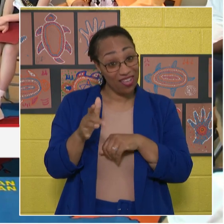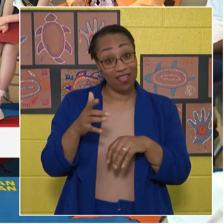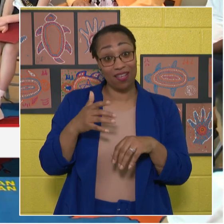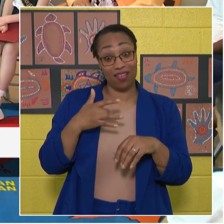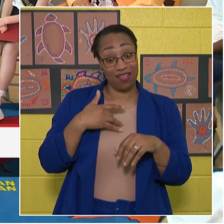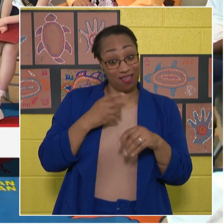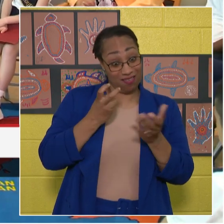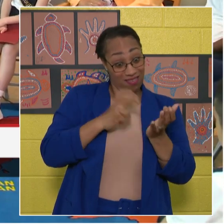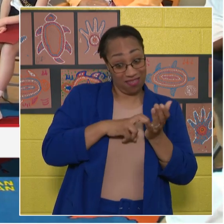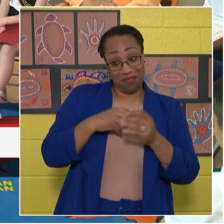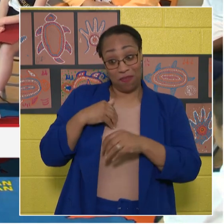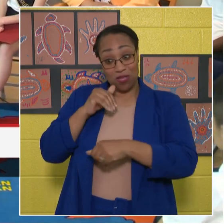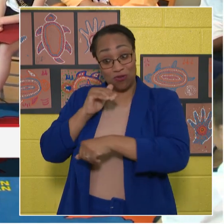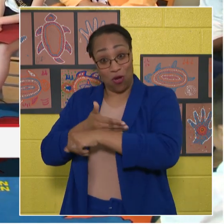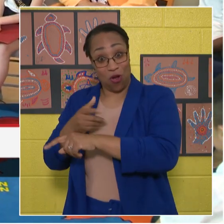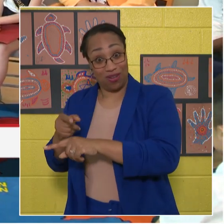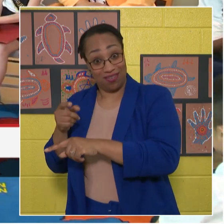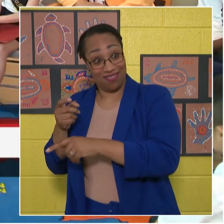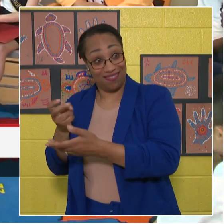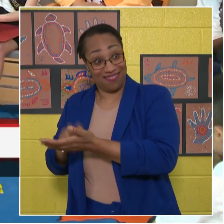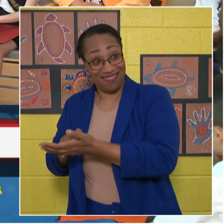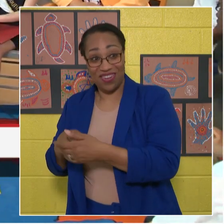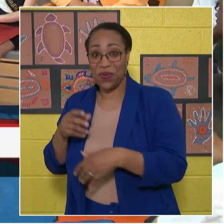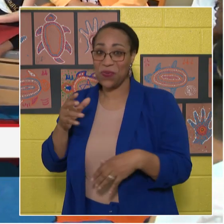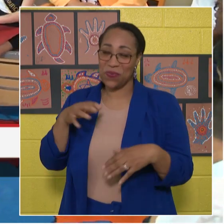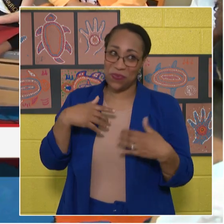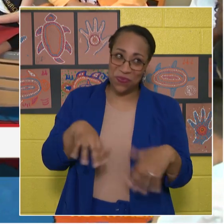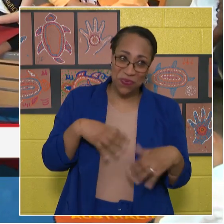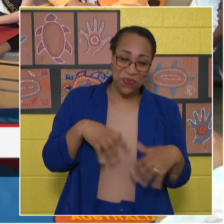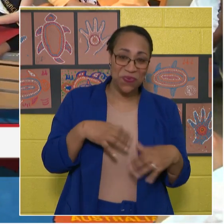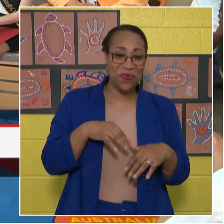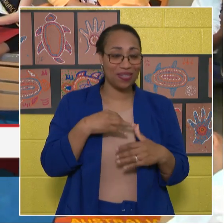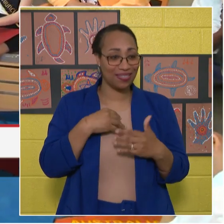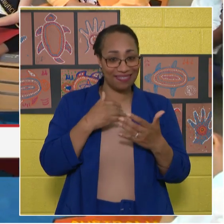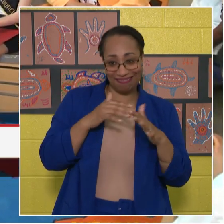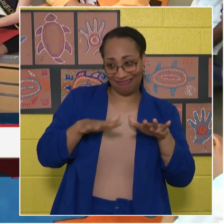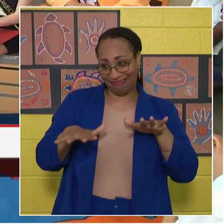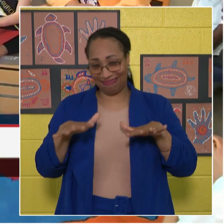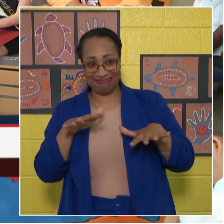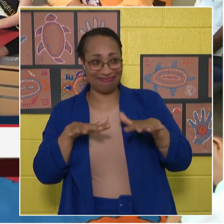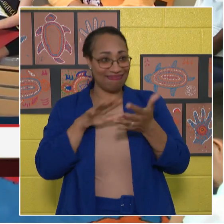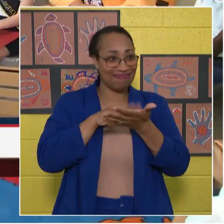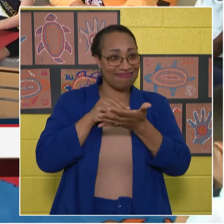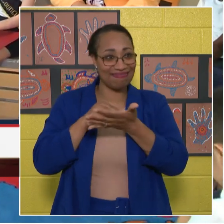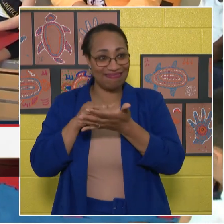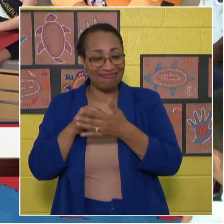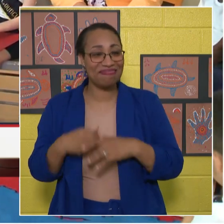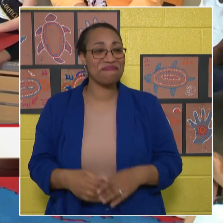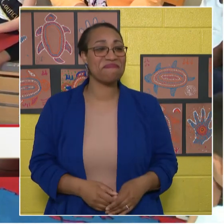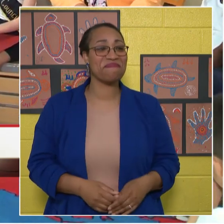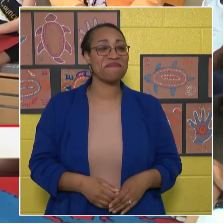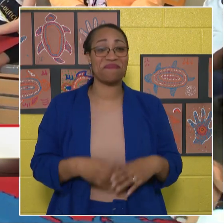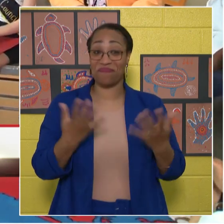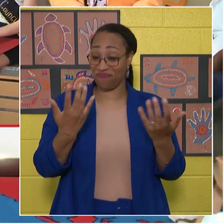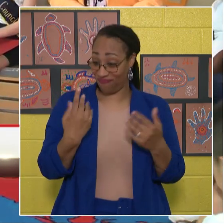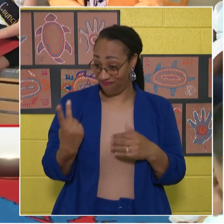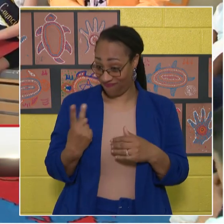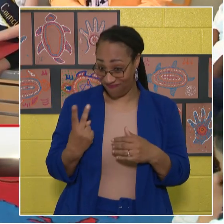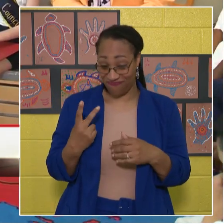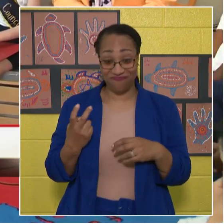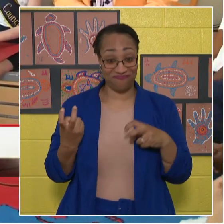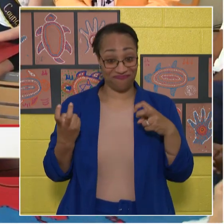time. And I spend mornings with her at breakfast, and we spend 30 minutes